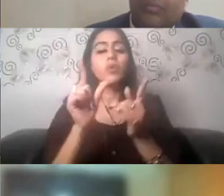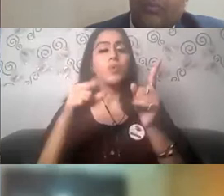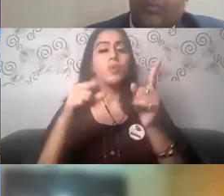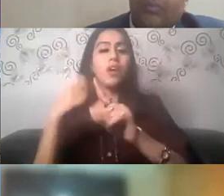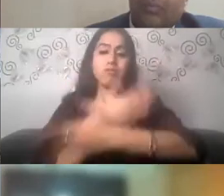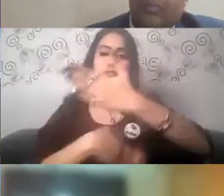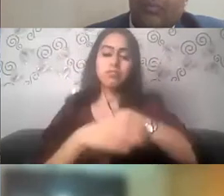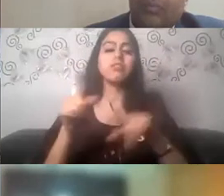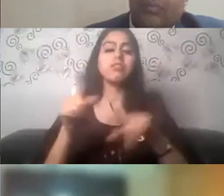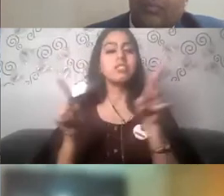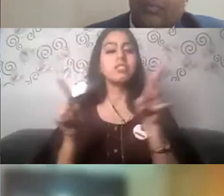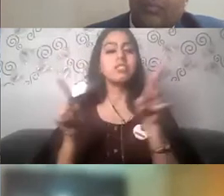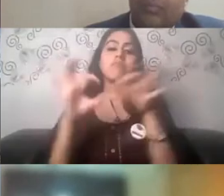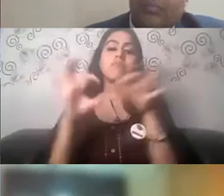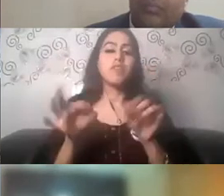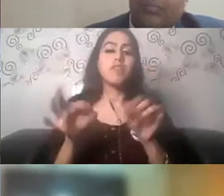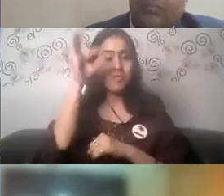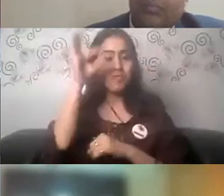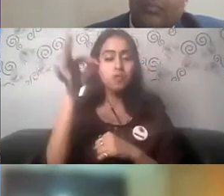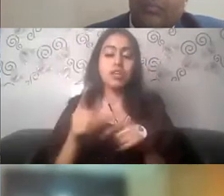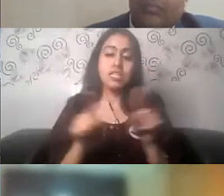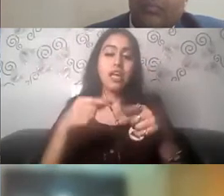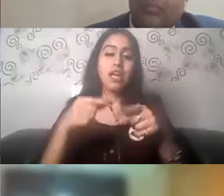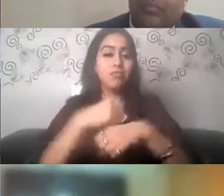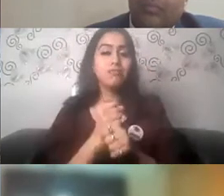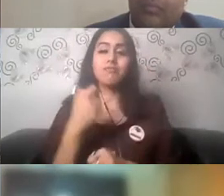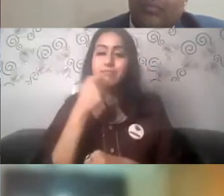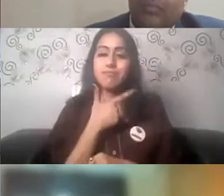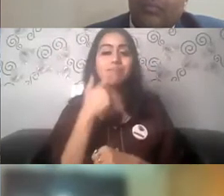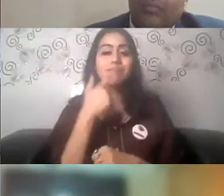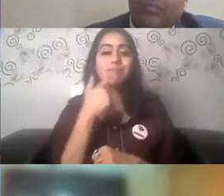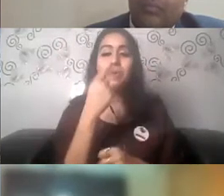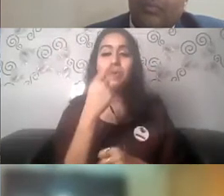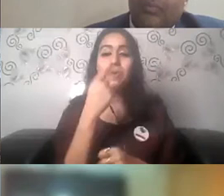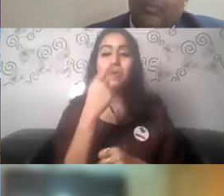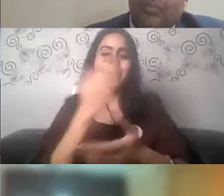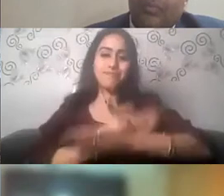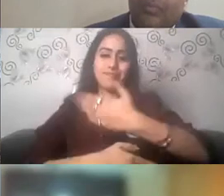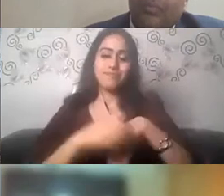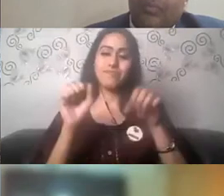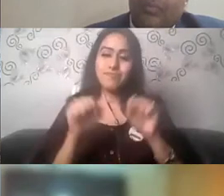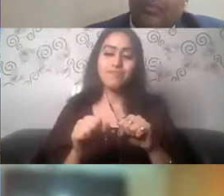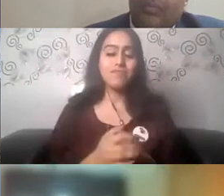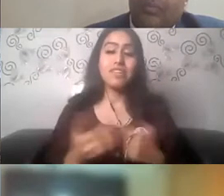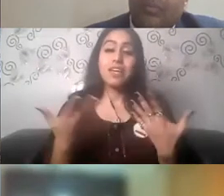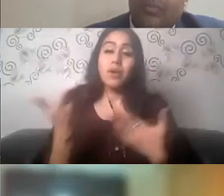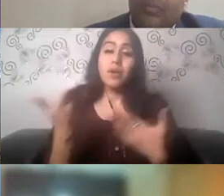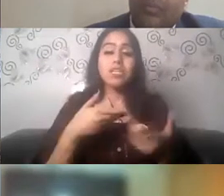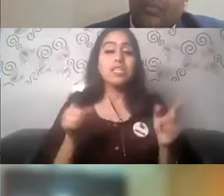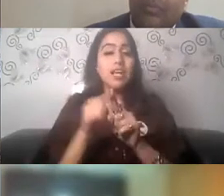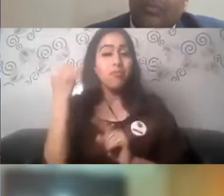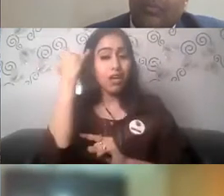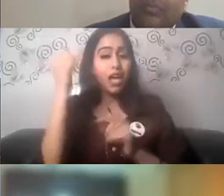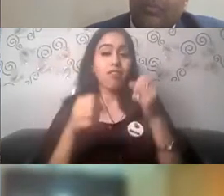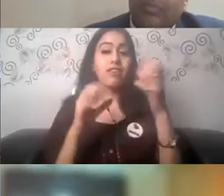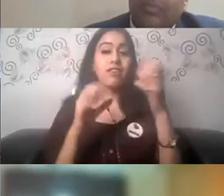these organizations in the future and to bring a smile in a differently able person. That's what our whole idea is, and